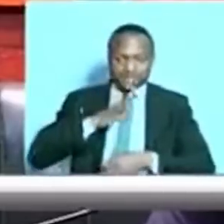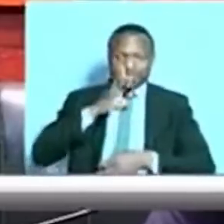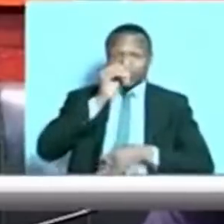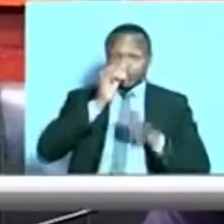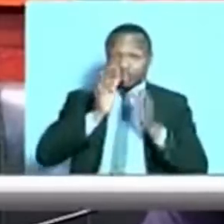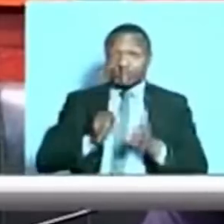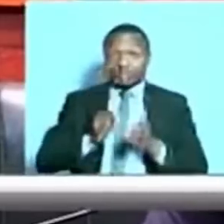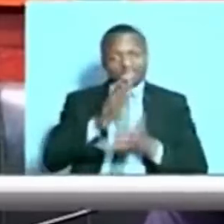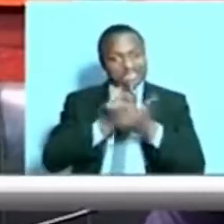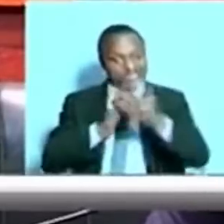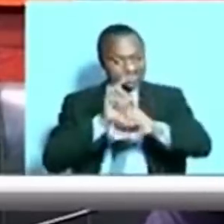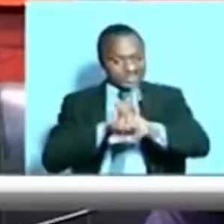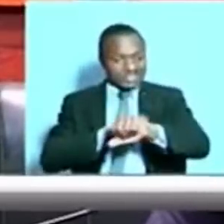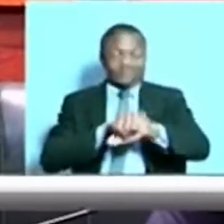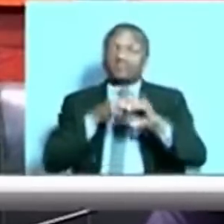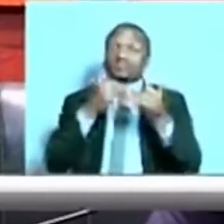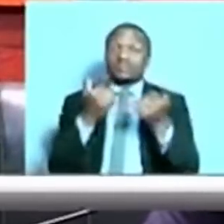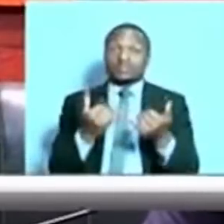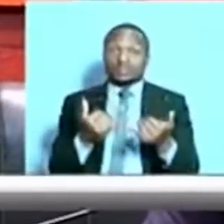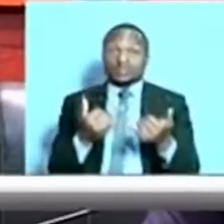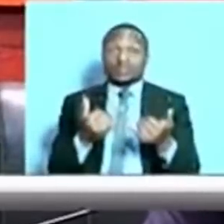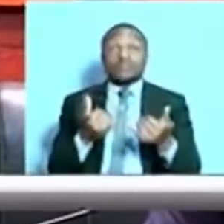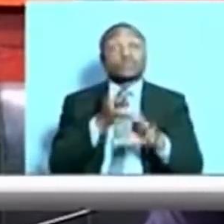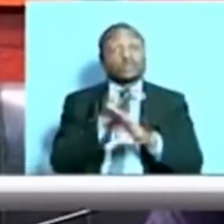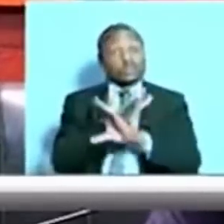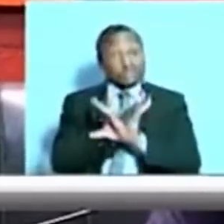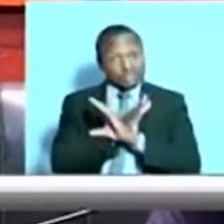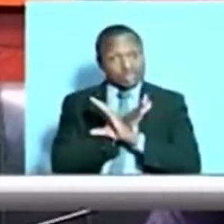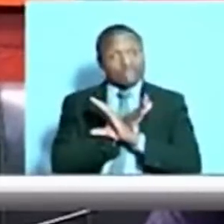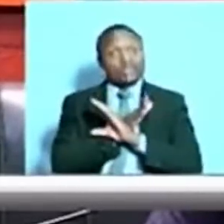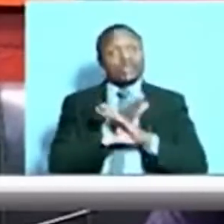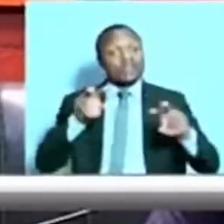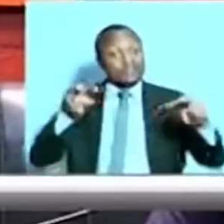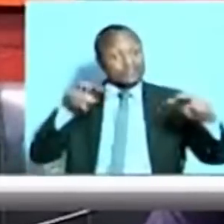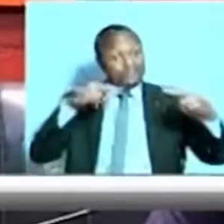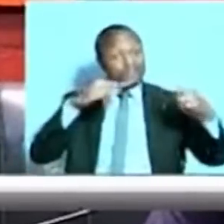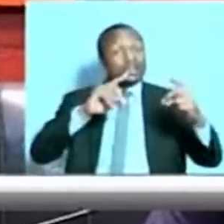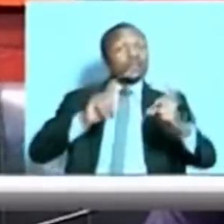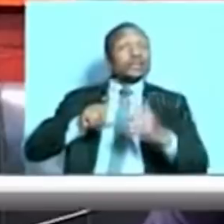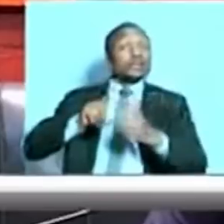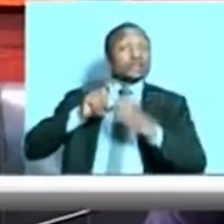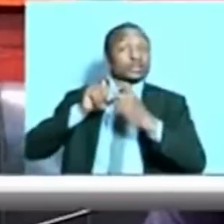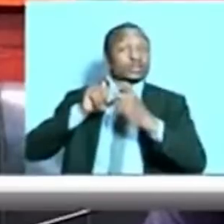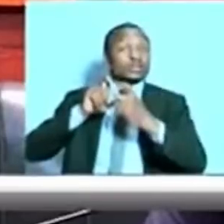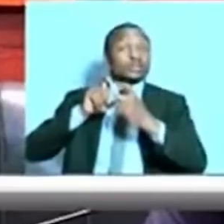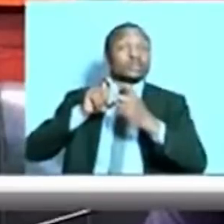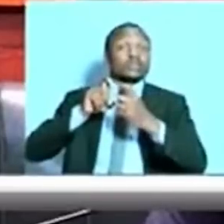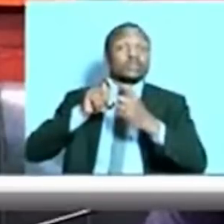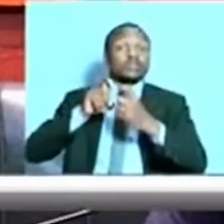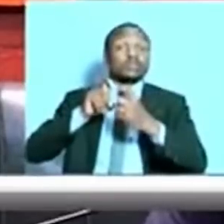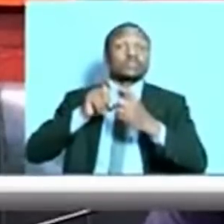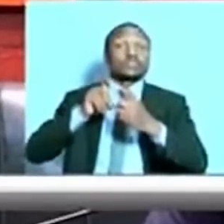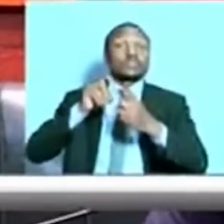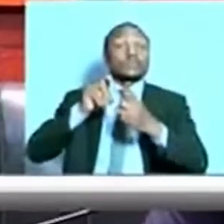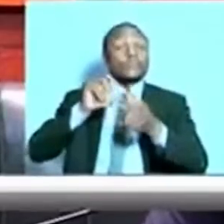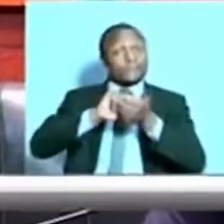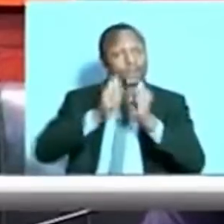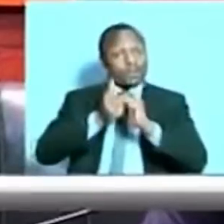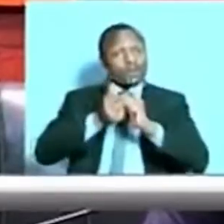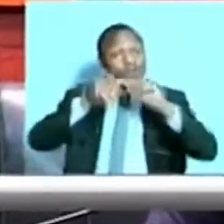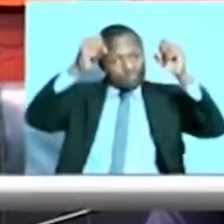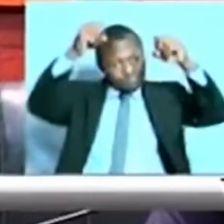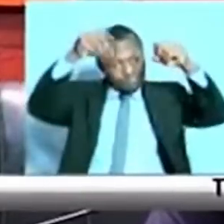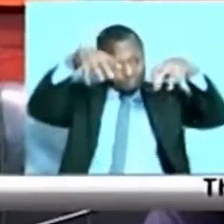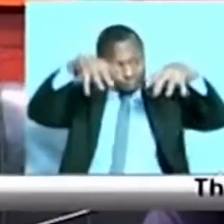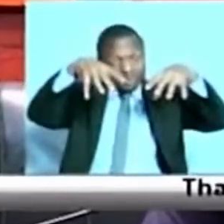for quite some time now, whenever Zambia has encountered challenges to do with production of electricity due to